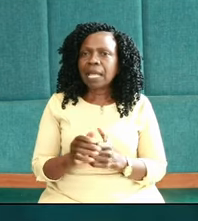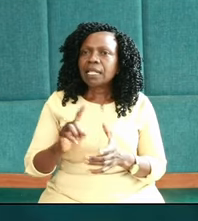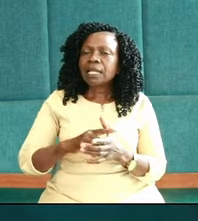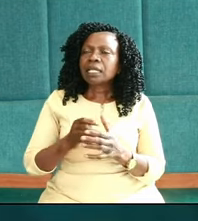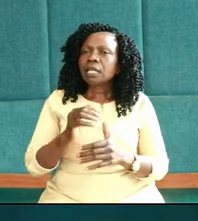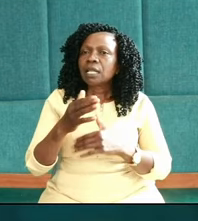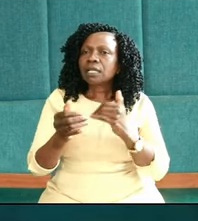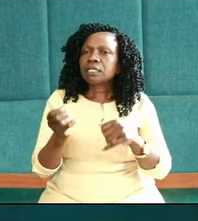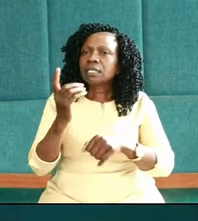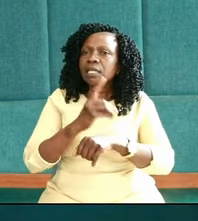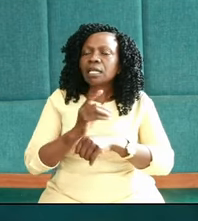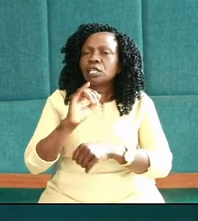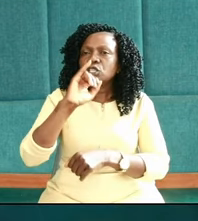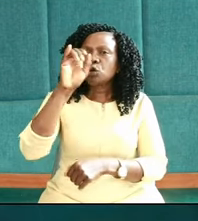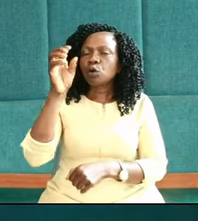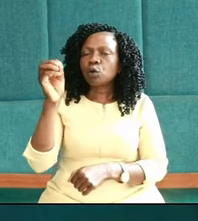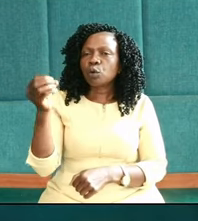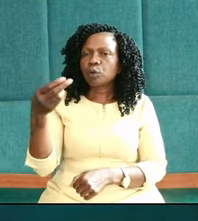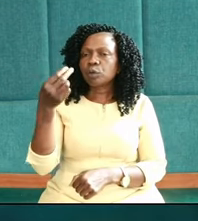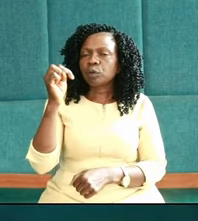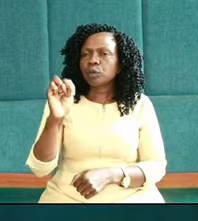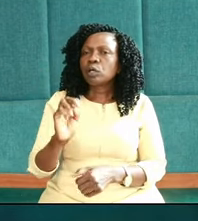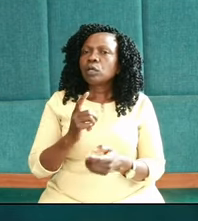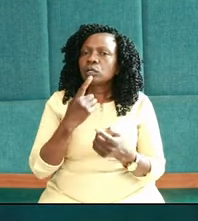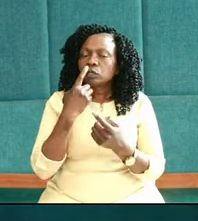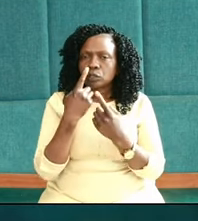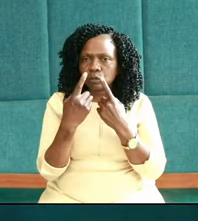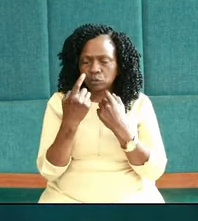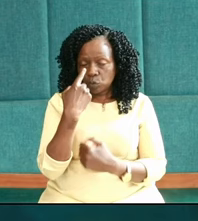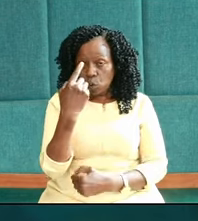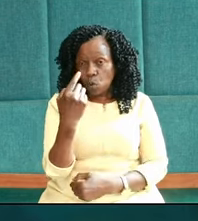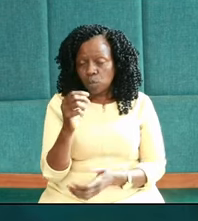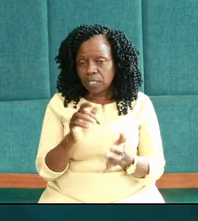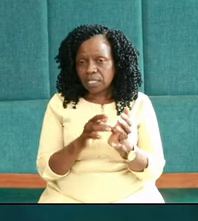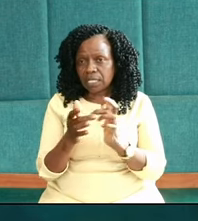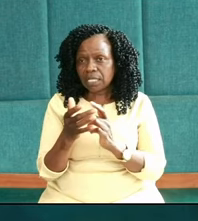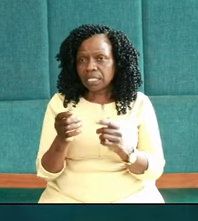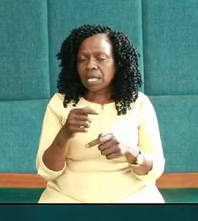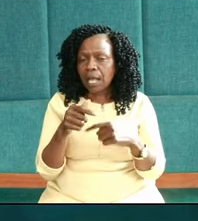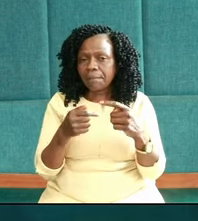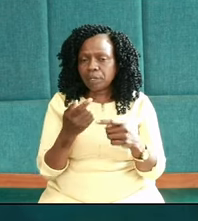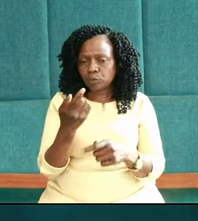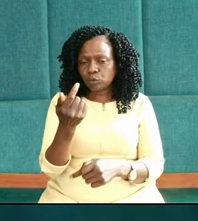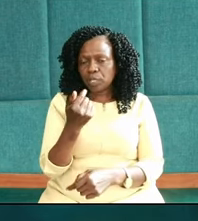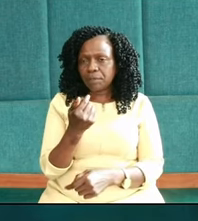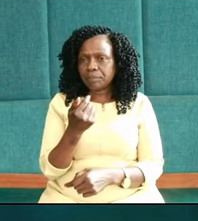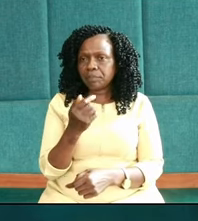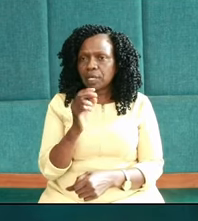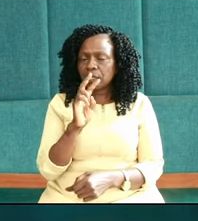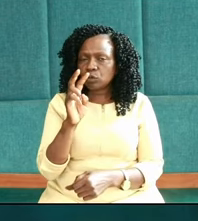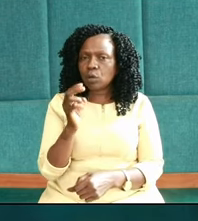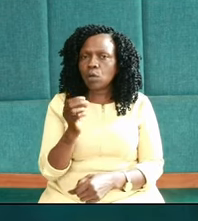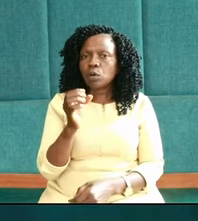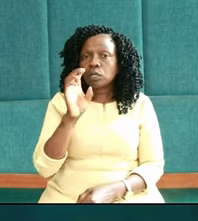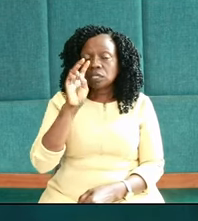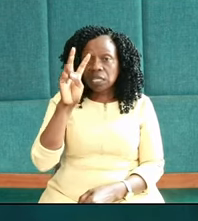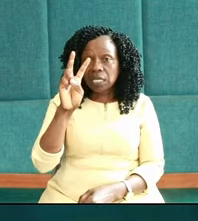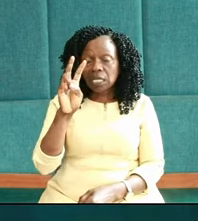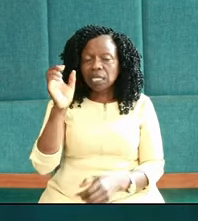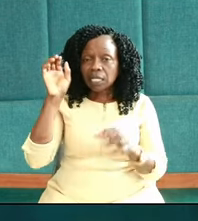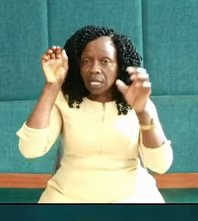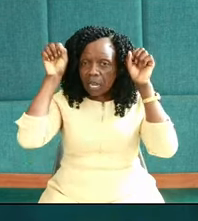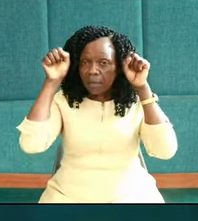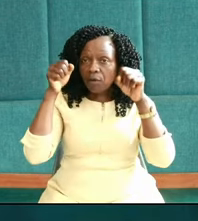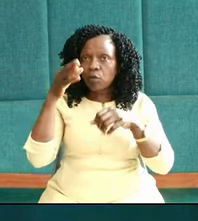then the next day John saw Jesus coming toward him and said, behold the Lamb of God